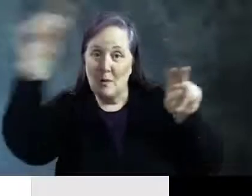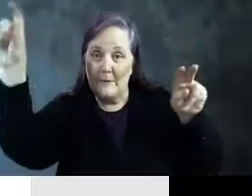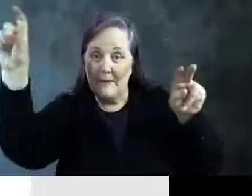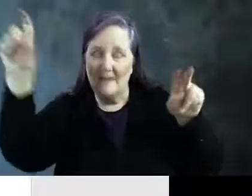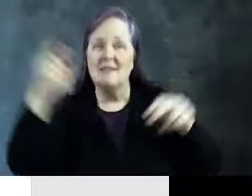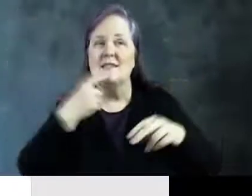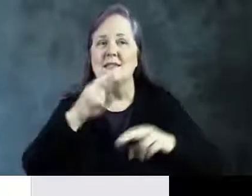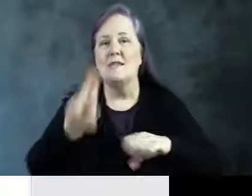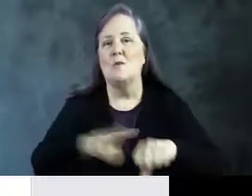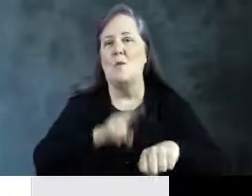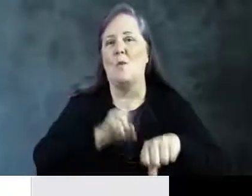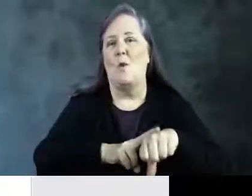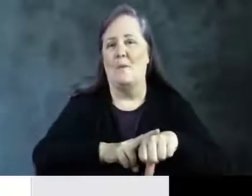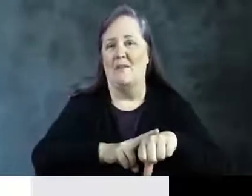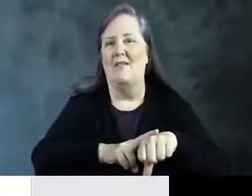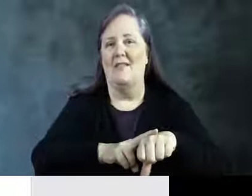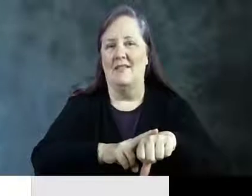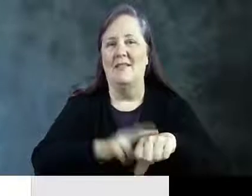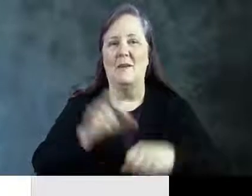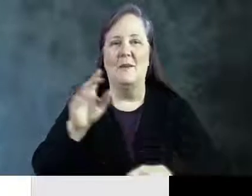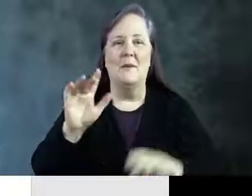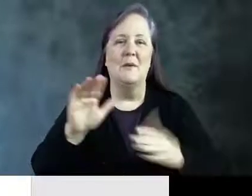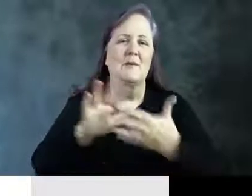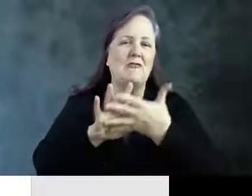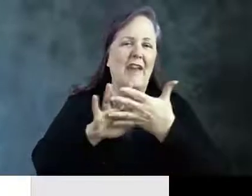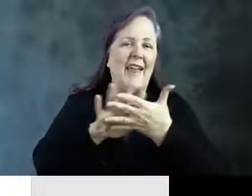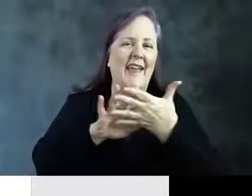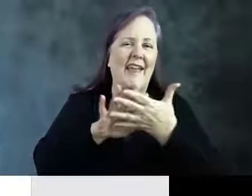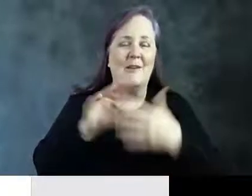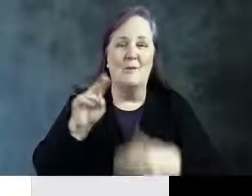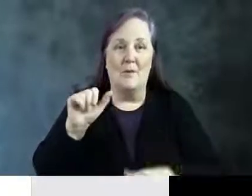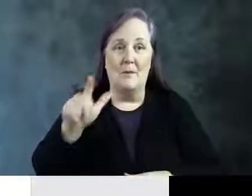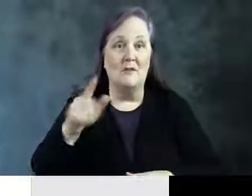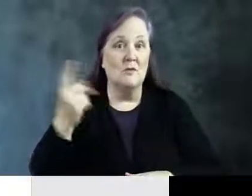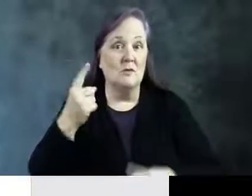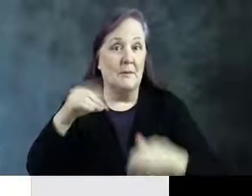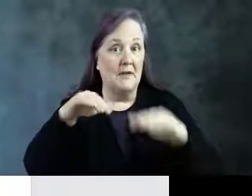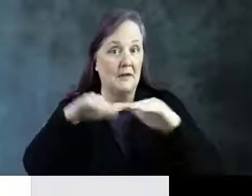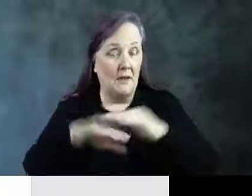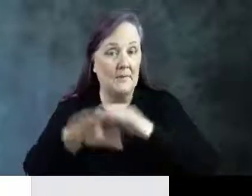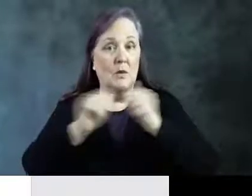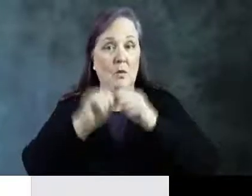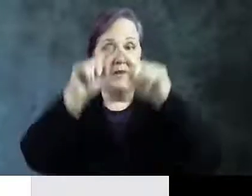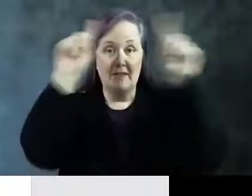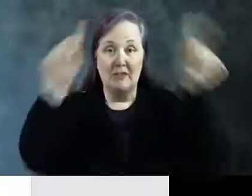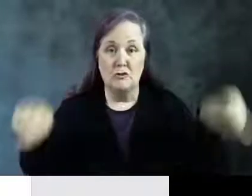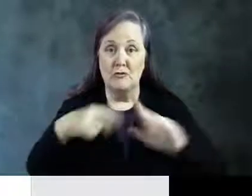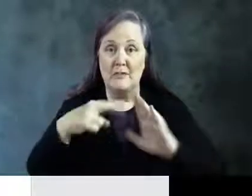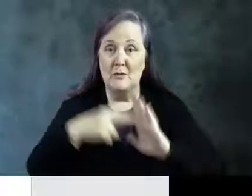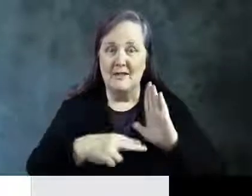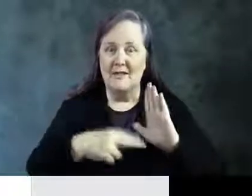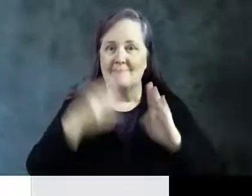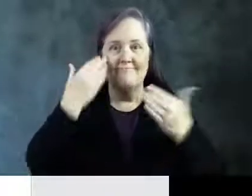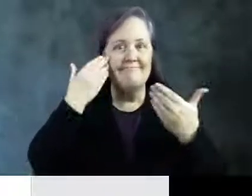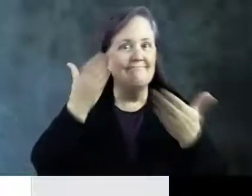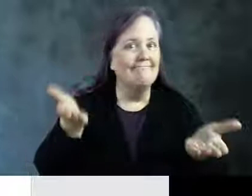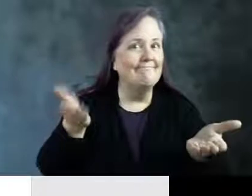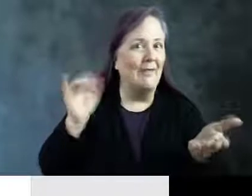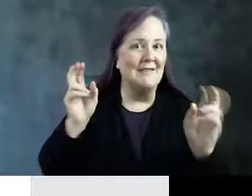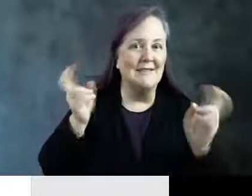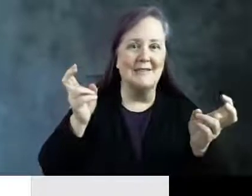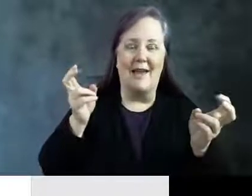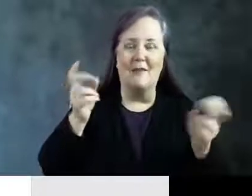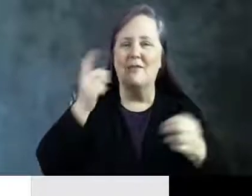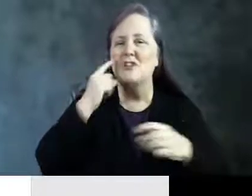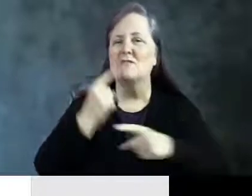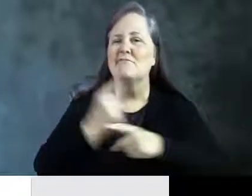normal highlighted. So right now, if somebody were accessing my document with a screen reader, they wouldn't know this was a title. They would just think it's